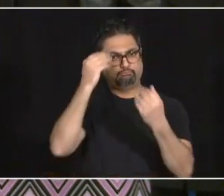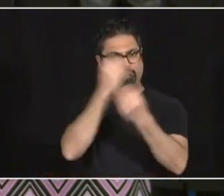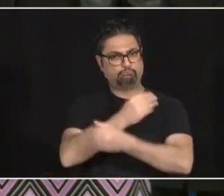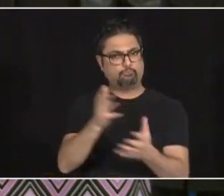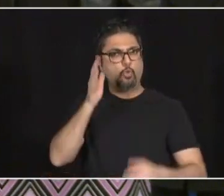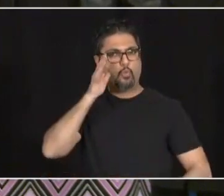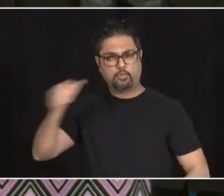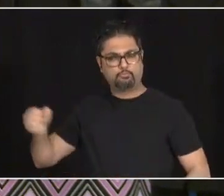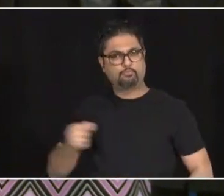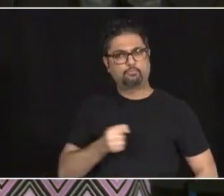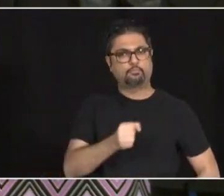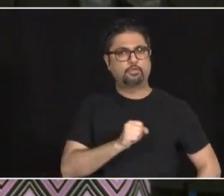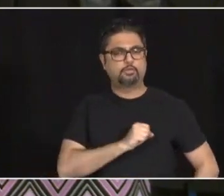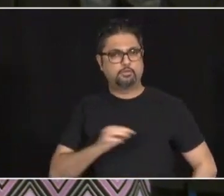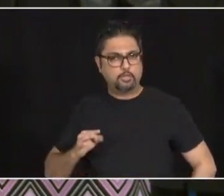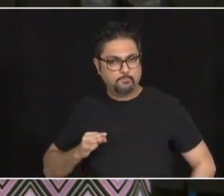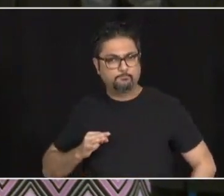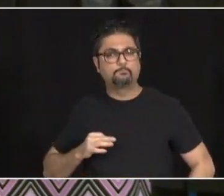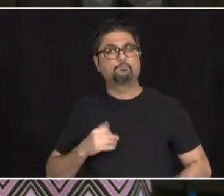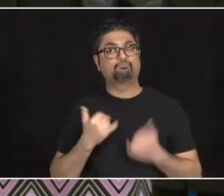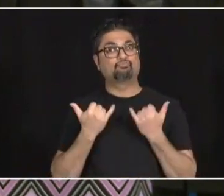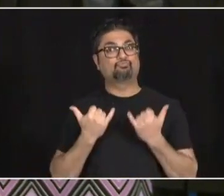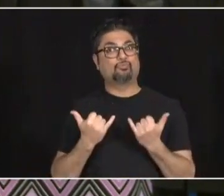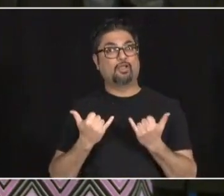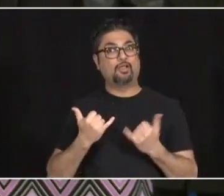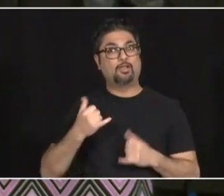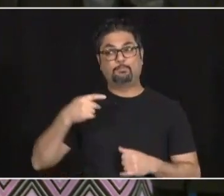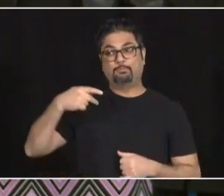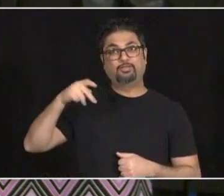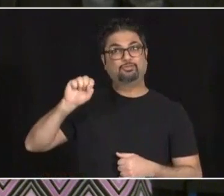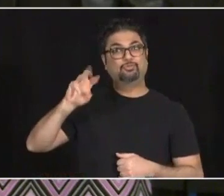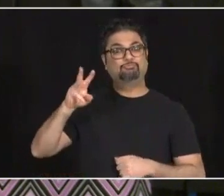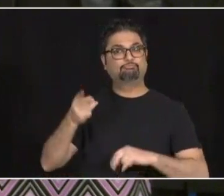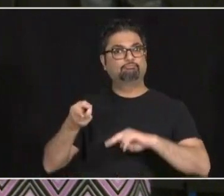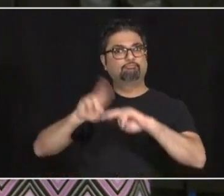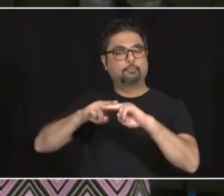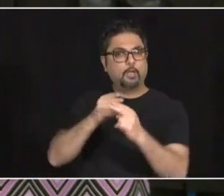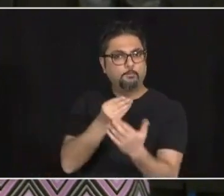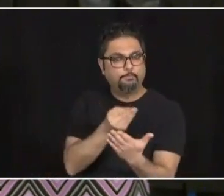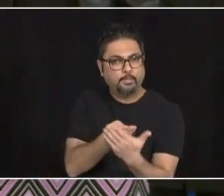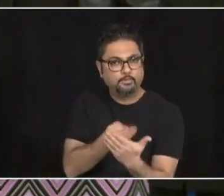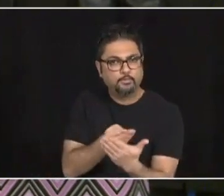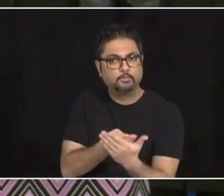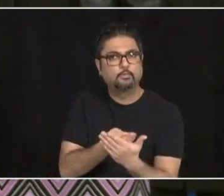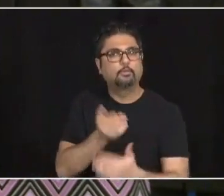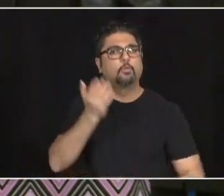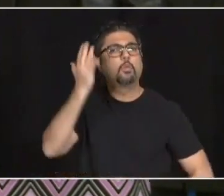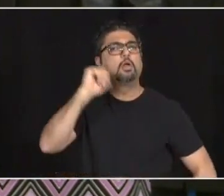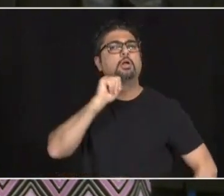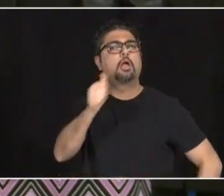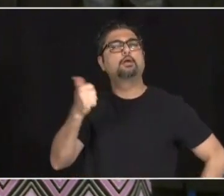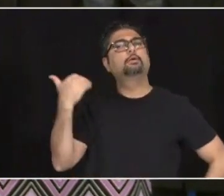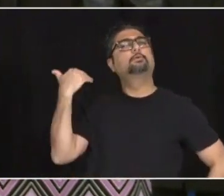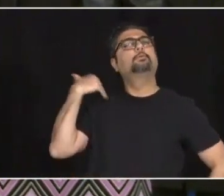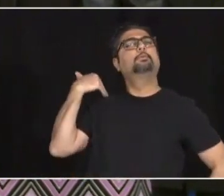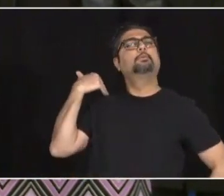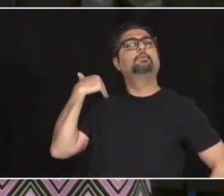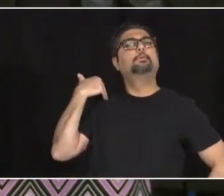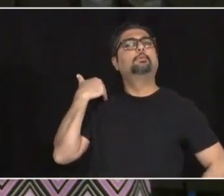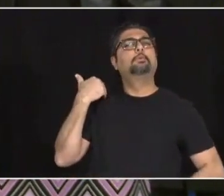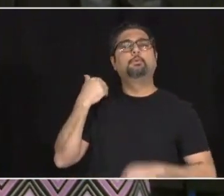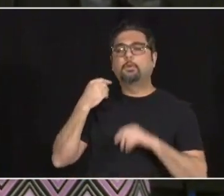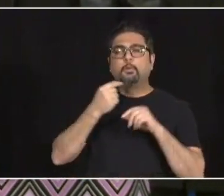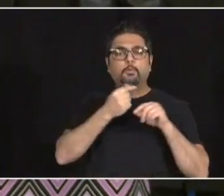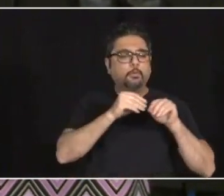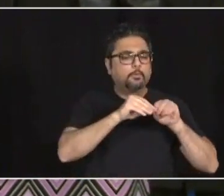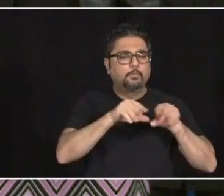paying PSWs more, why weren't these measures announced weeks ago when we only had a handful of outbreaks versus now where there's over 100